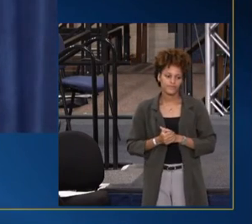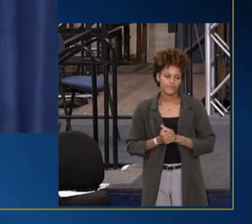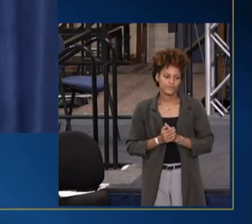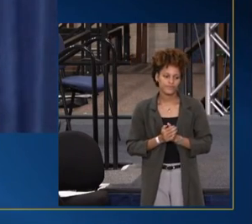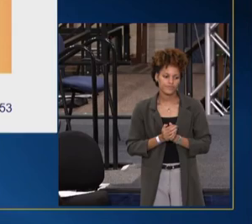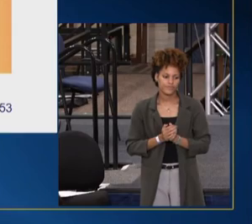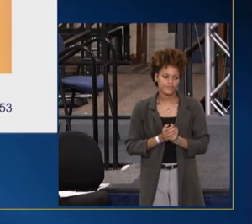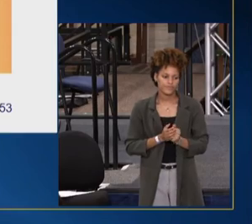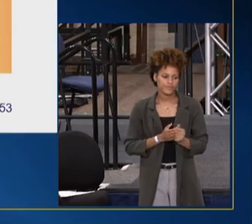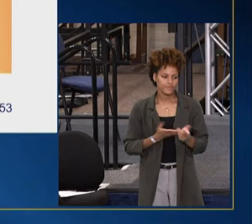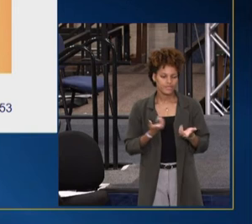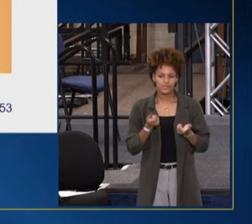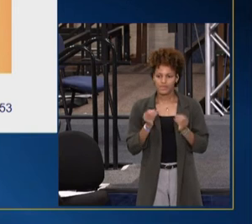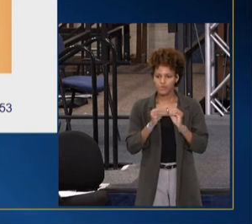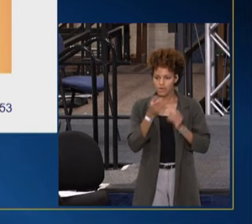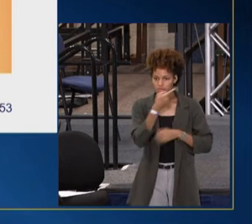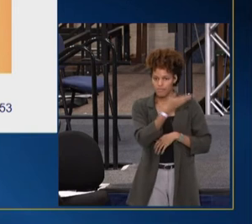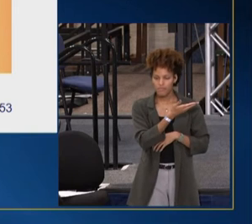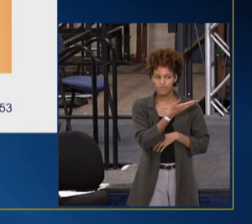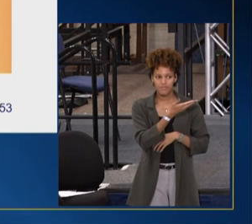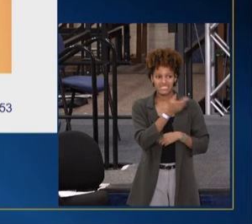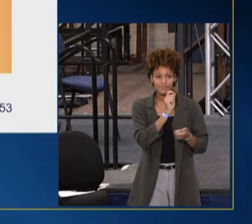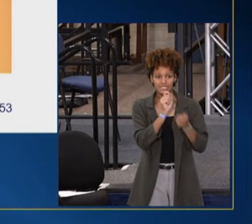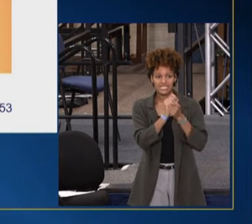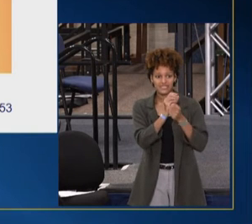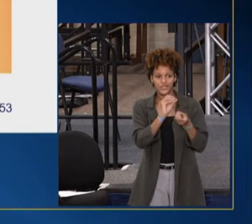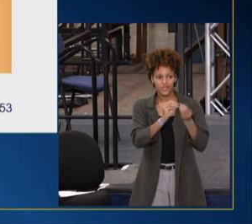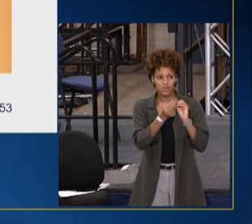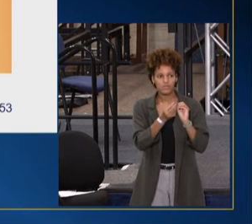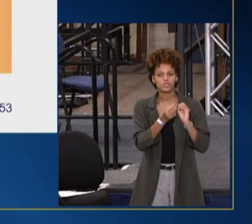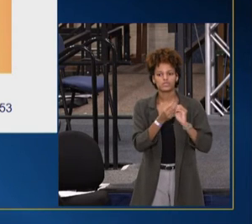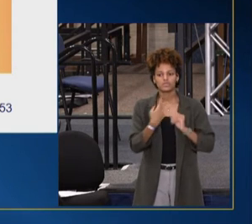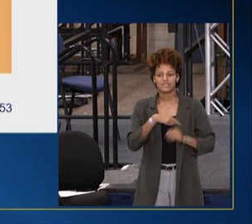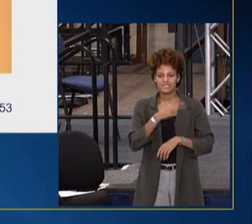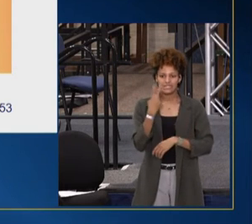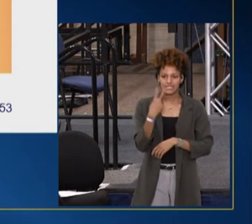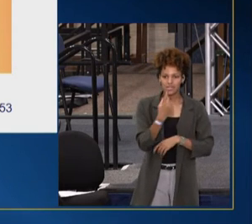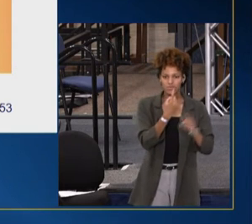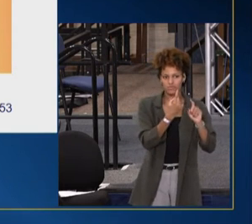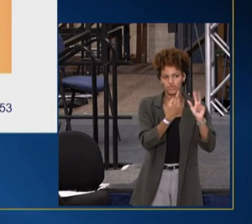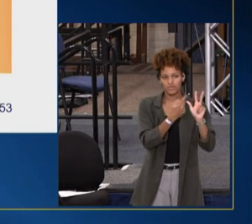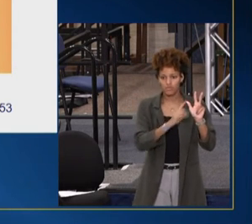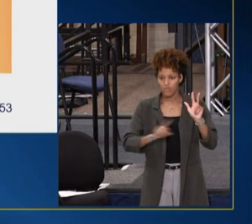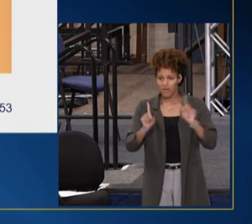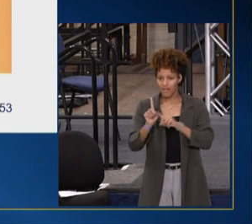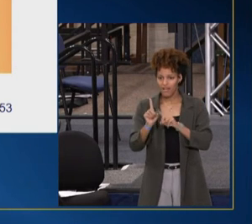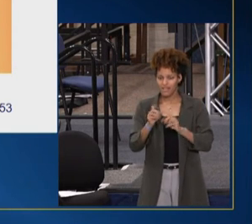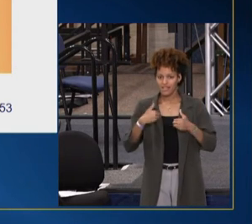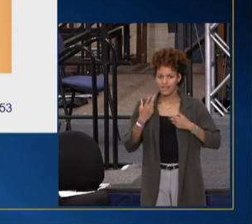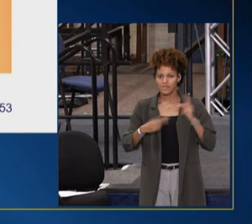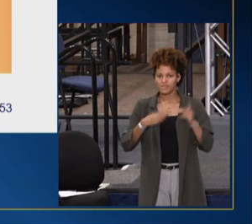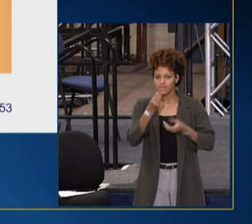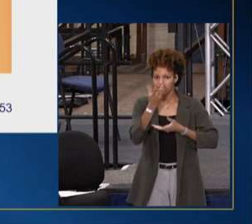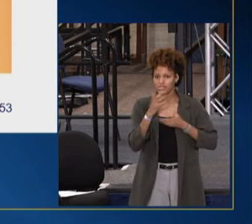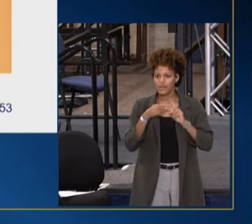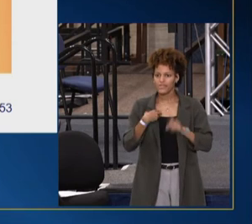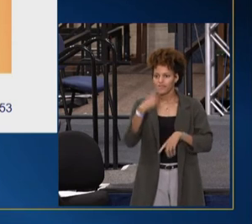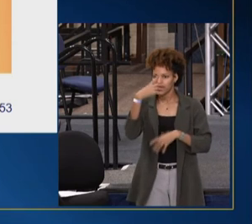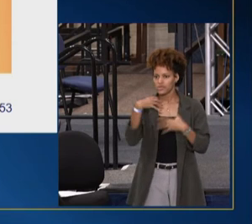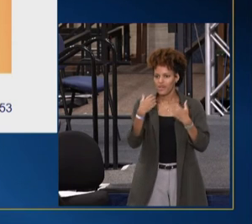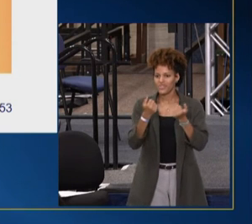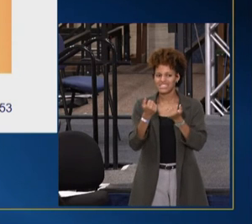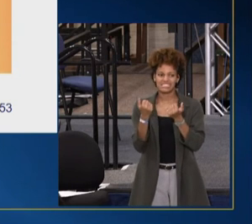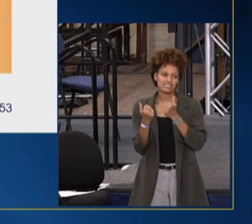This is just a little bit more. The precise data on what we've seen, 1 in 3 young people telling us that their mental health is poor most of the